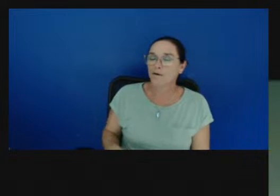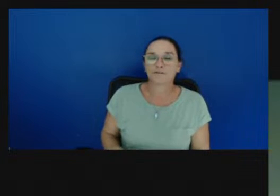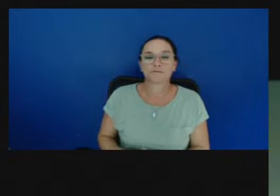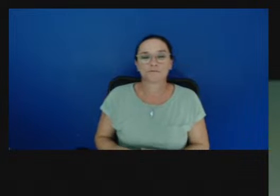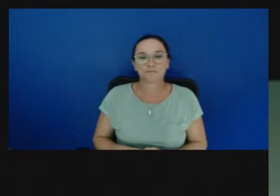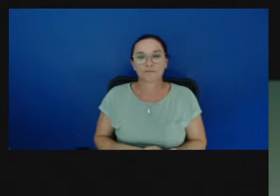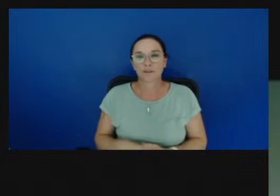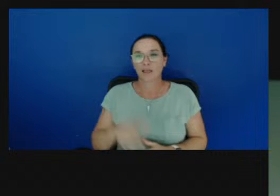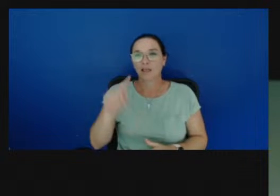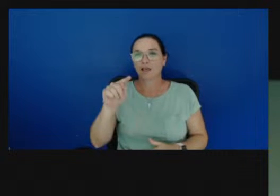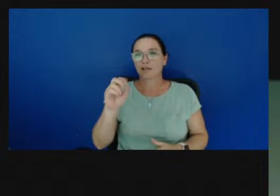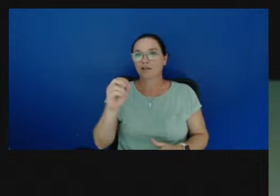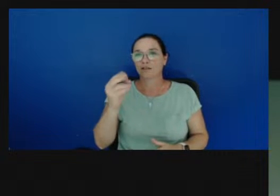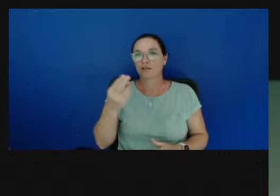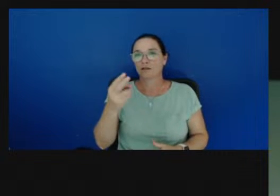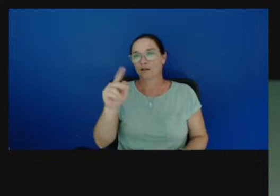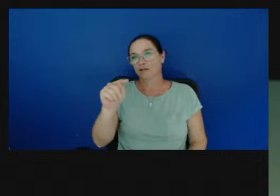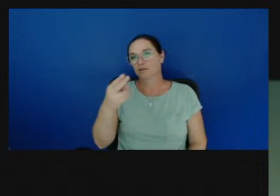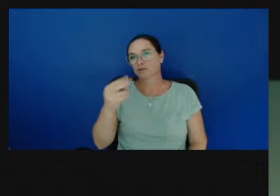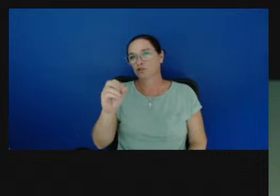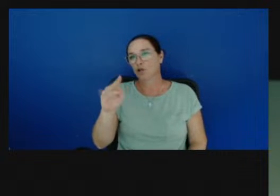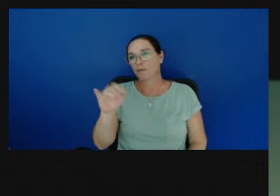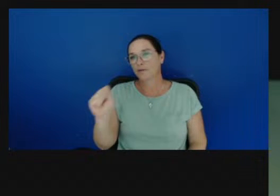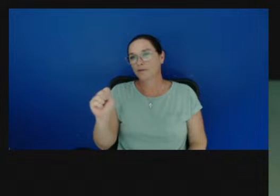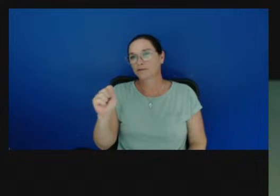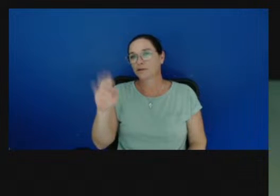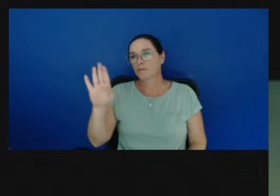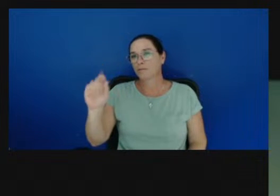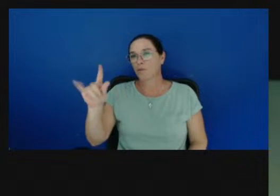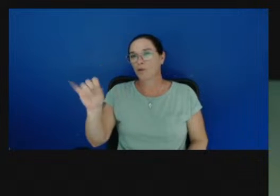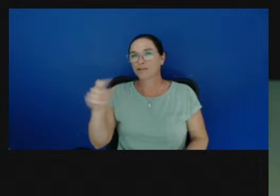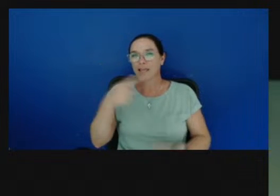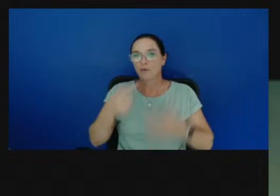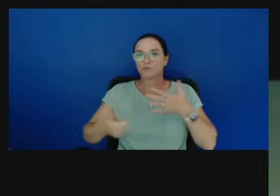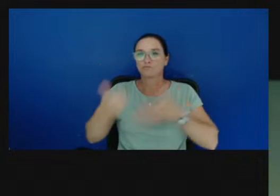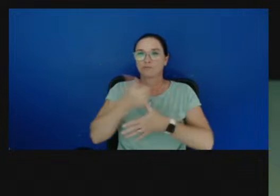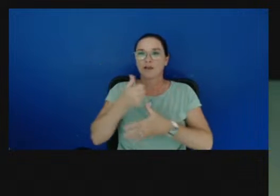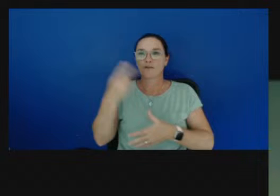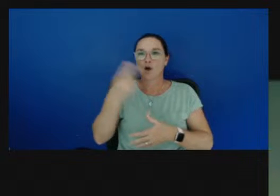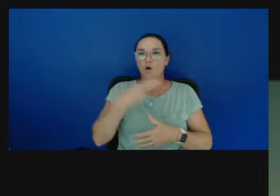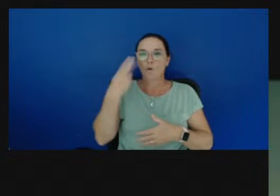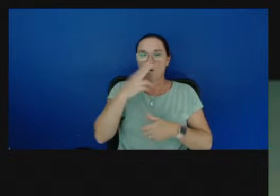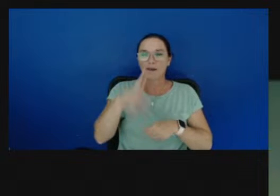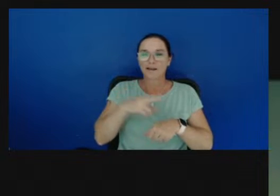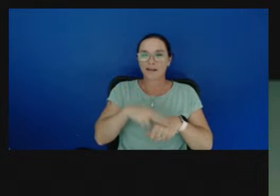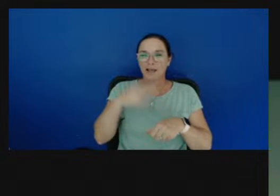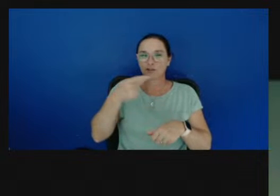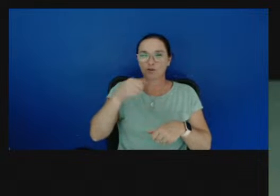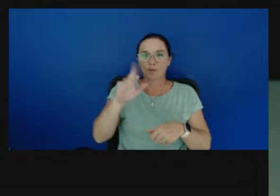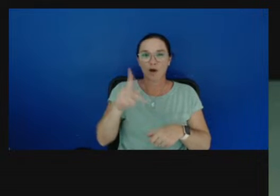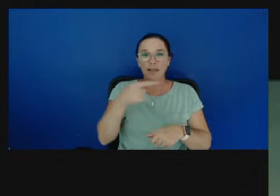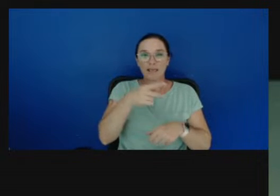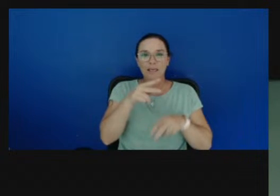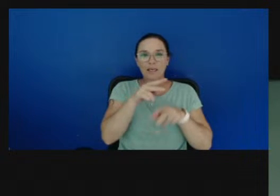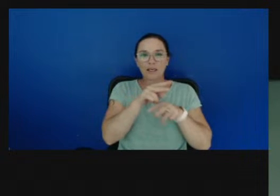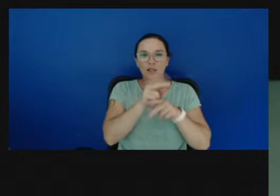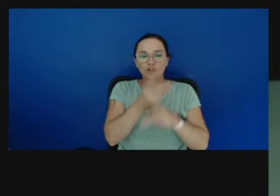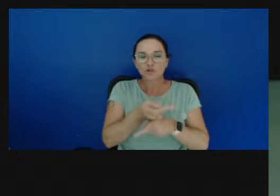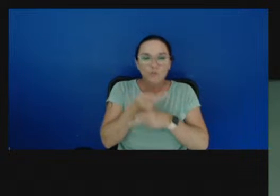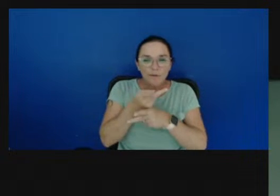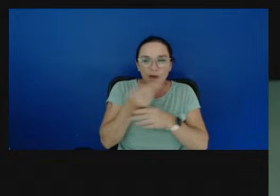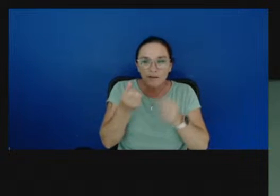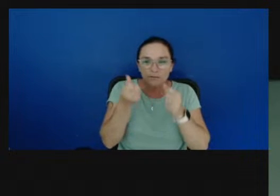Thomas Bowles was superintendent of the newly commissioned Hawaii National Park. He supervised a huge area with just a handful of